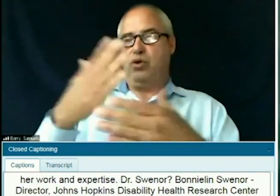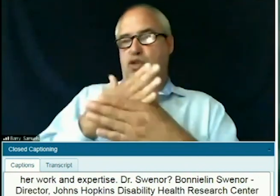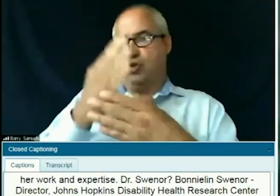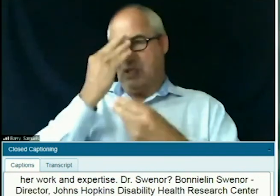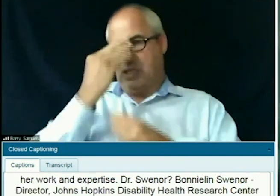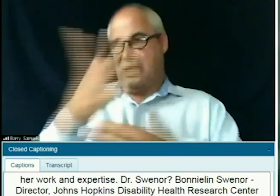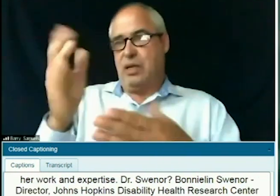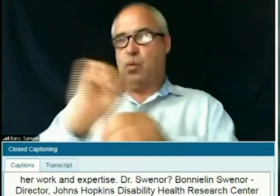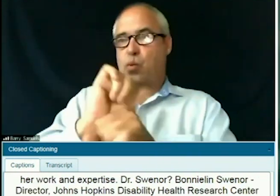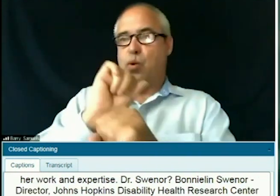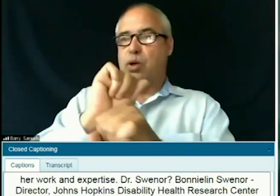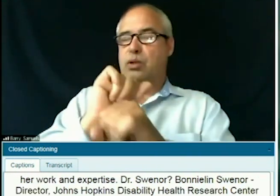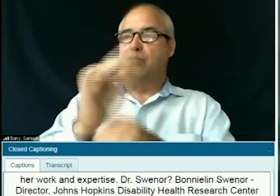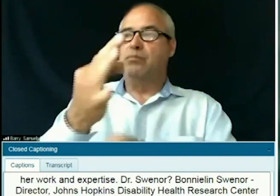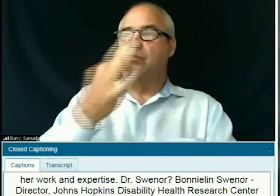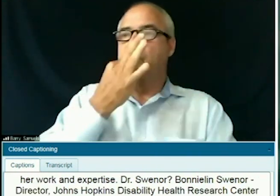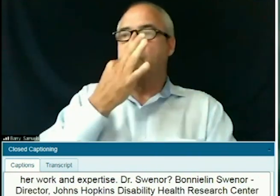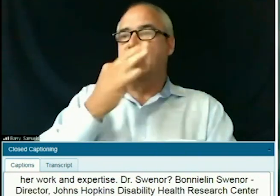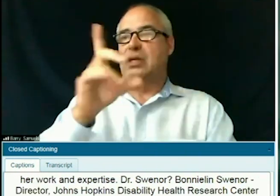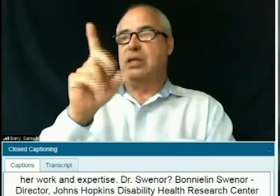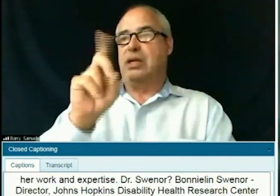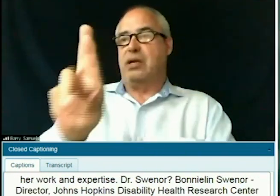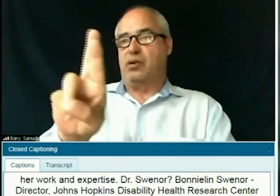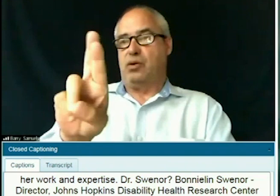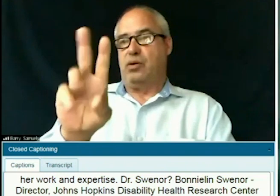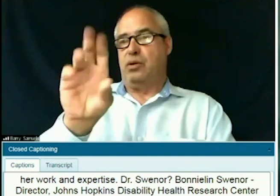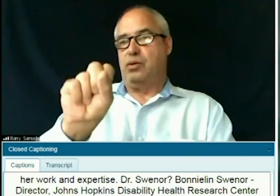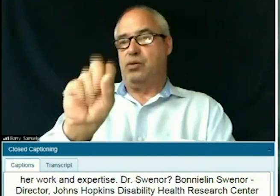and expertise. Dr. Swenor?